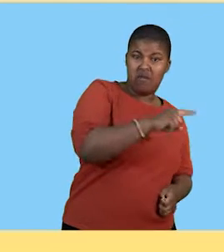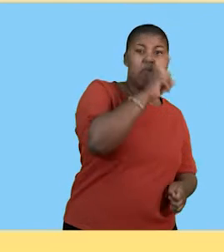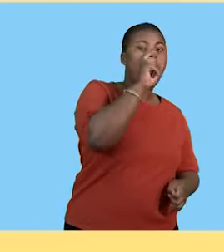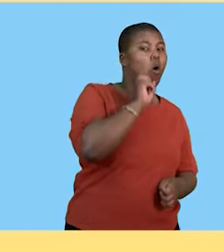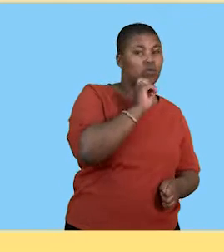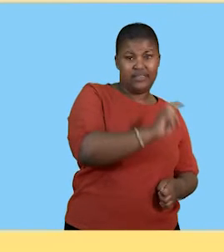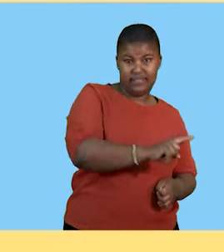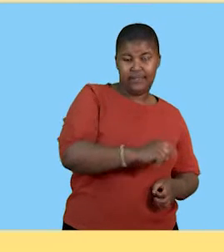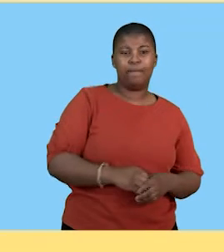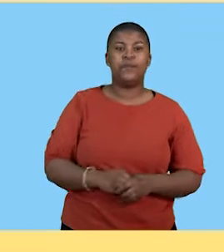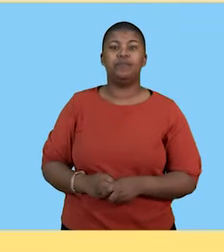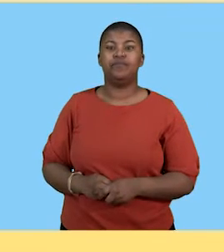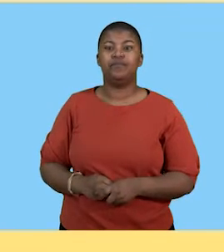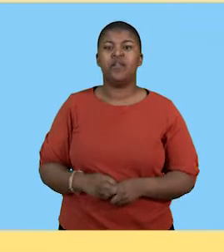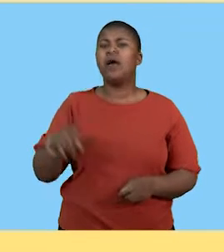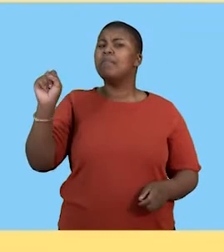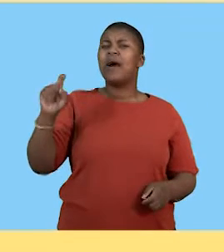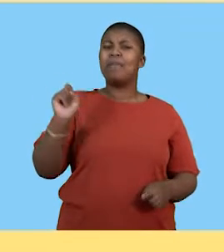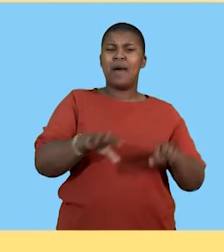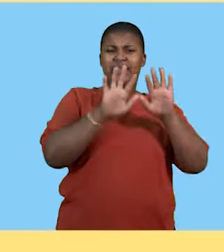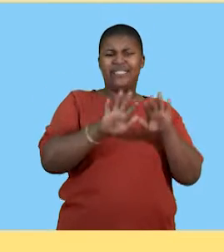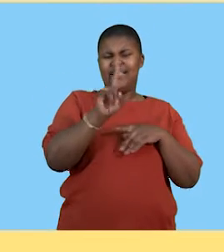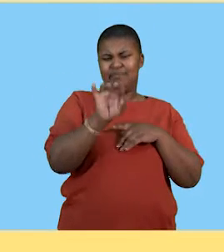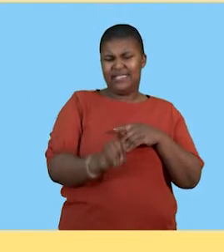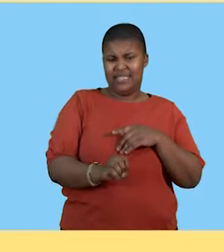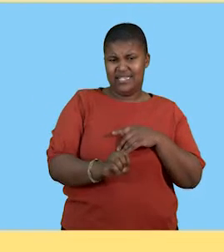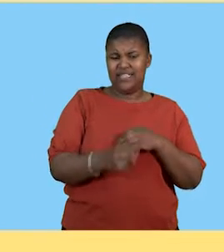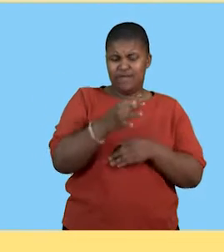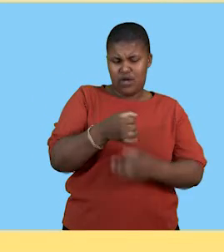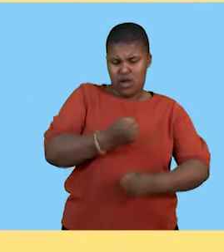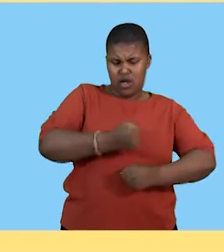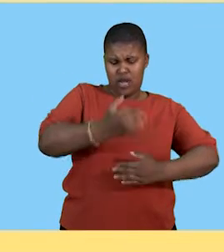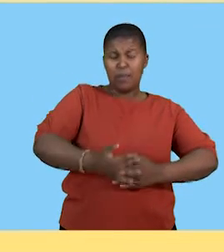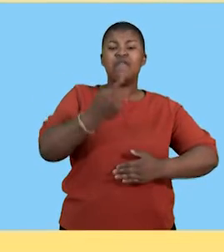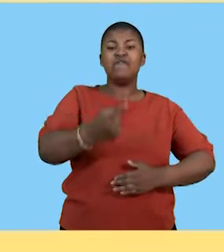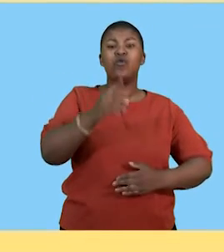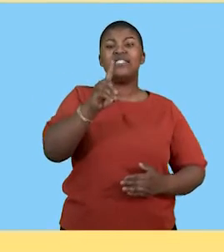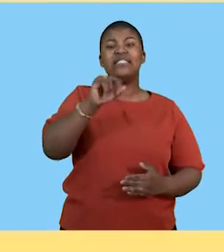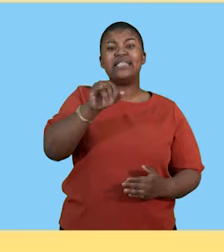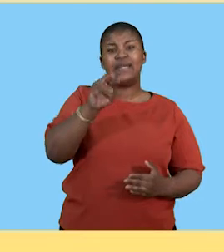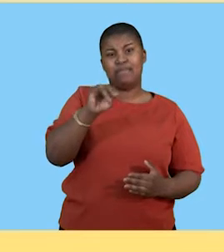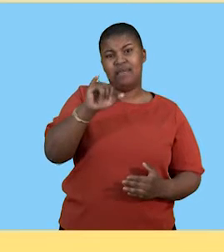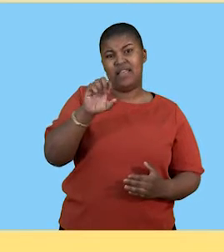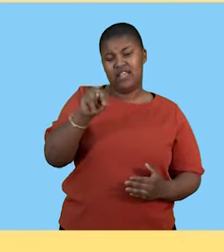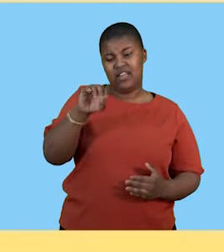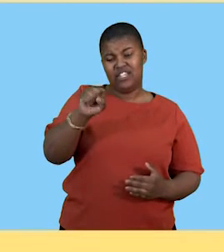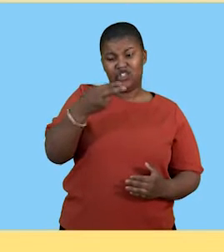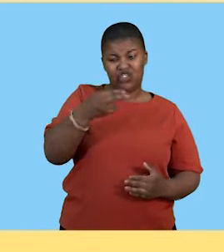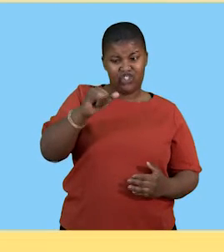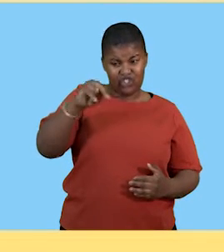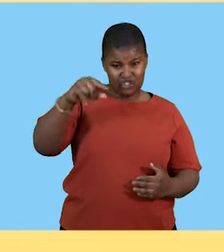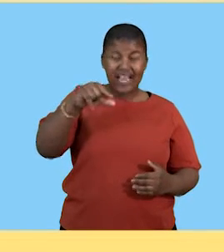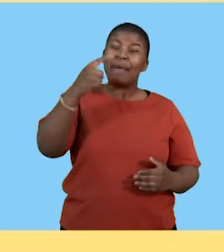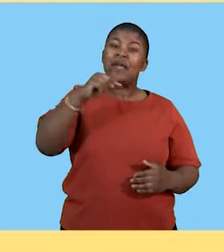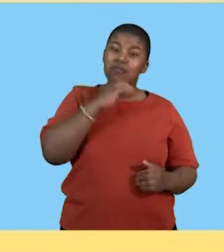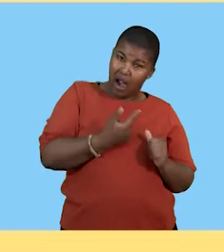Depreciation is written off on equipment at 10% per annum on the diminishing balance method. That means we calculate depreciation on the